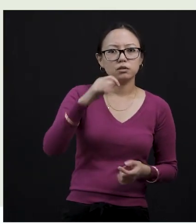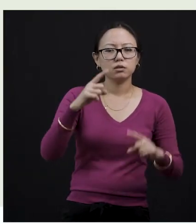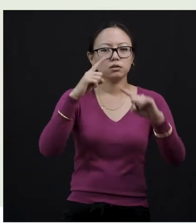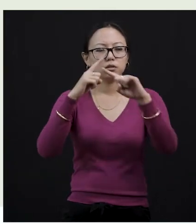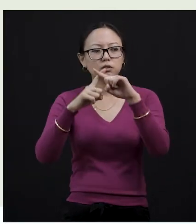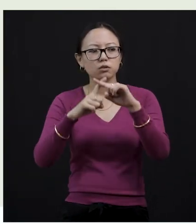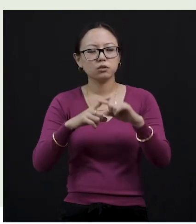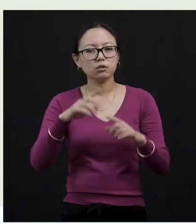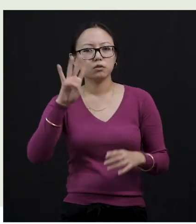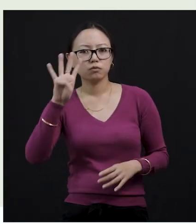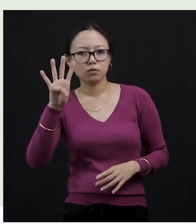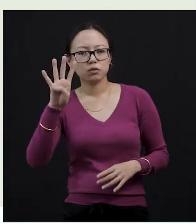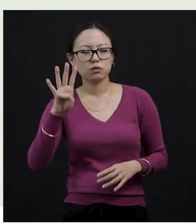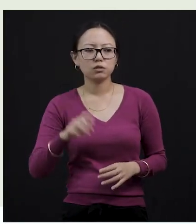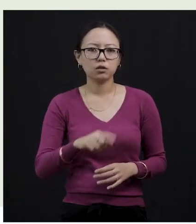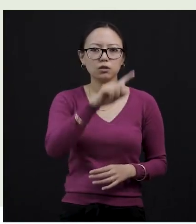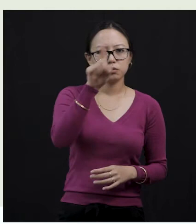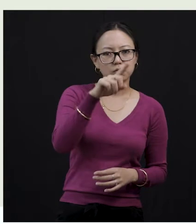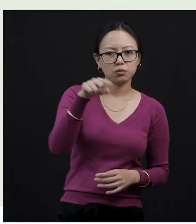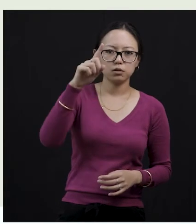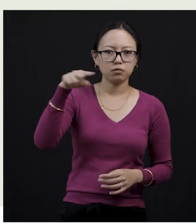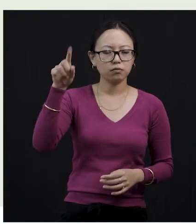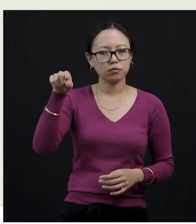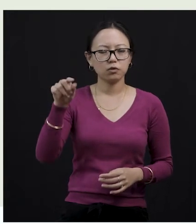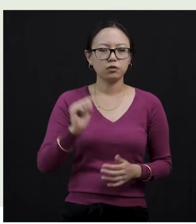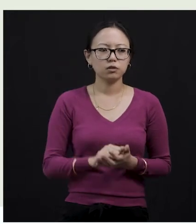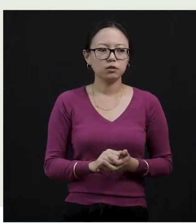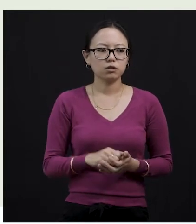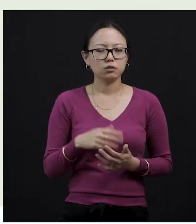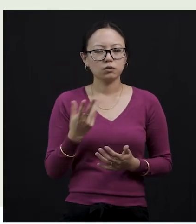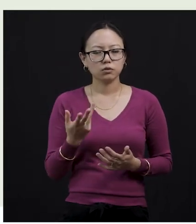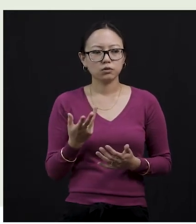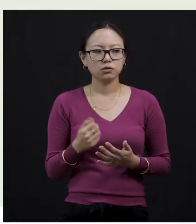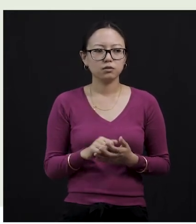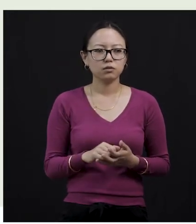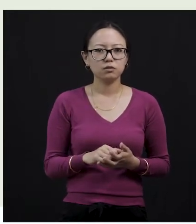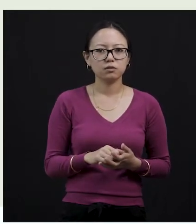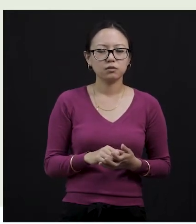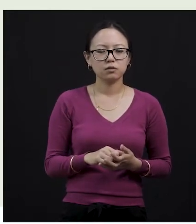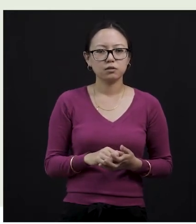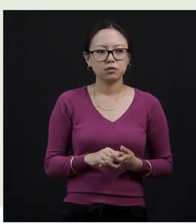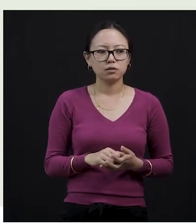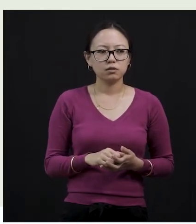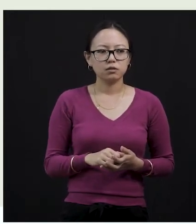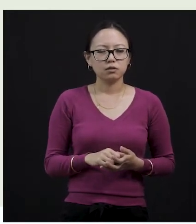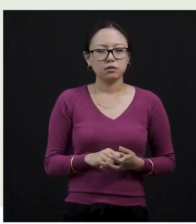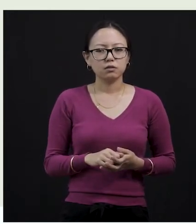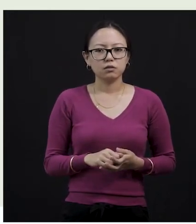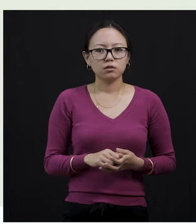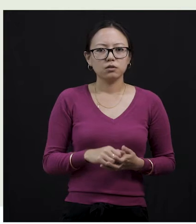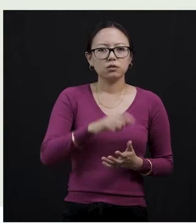into 4s are 24, right? So we will put 24 here and then finally you need to do minus.